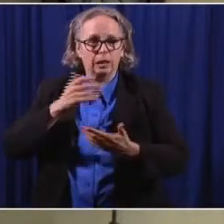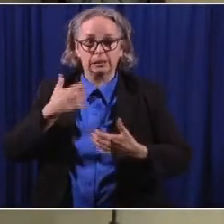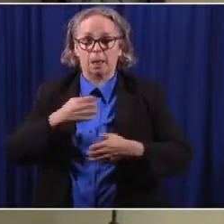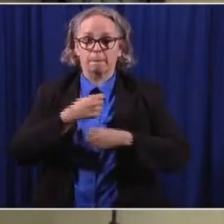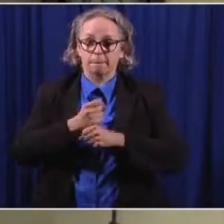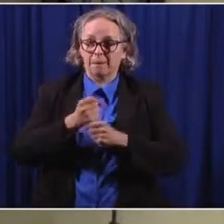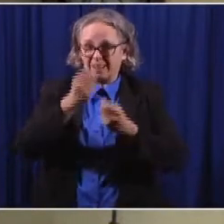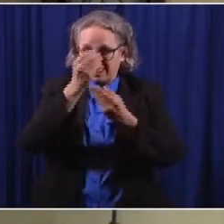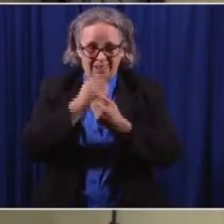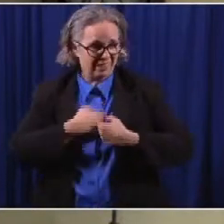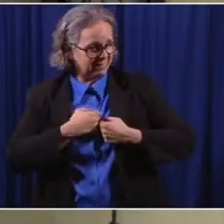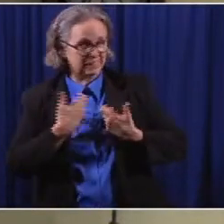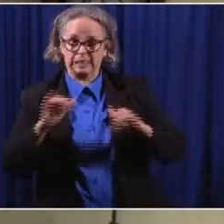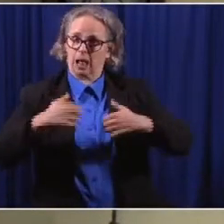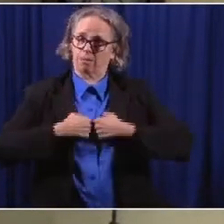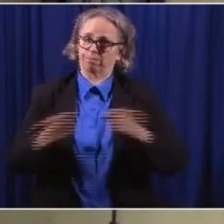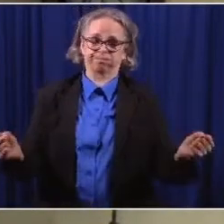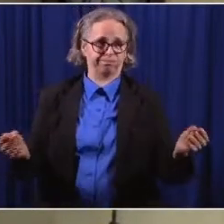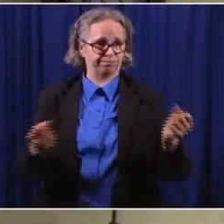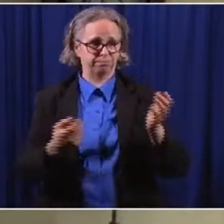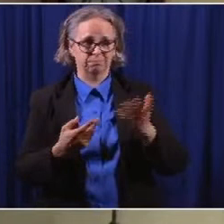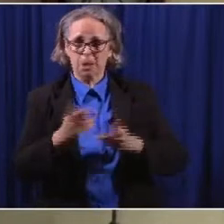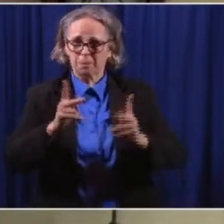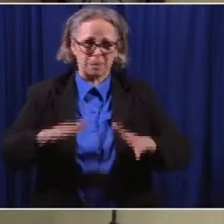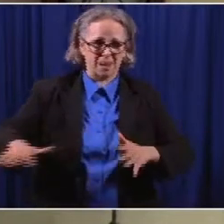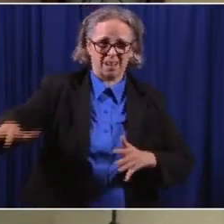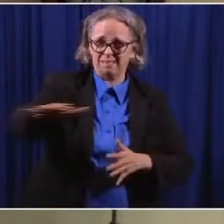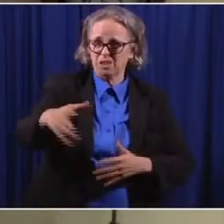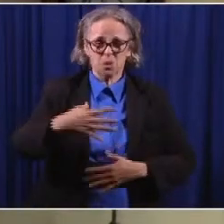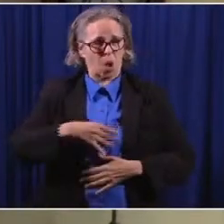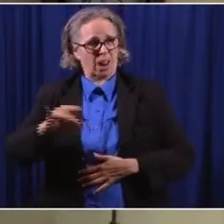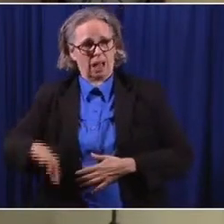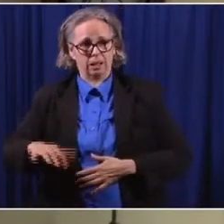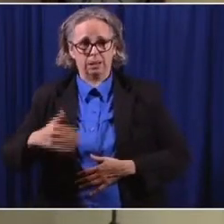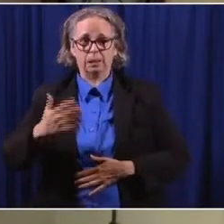like it, but, I think that's what I owe the people of Ohio.